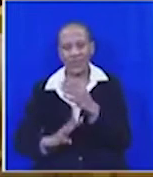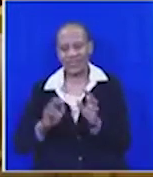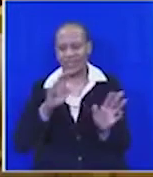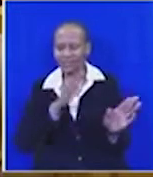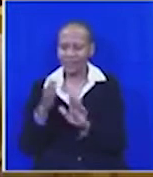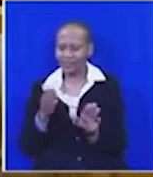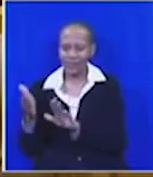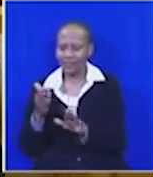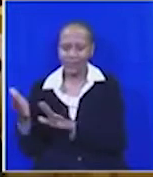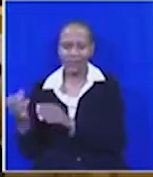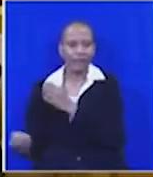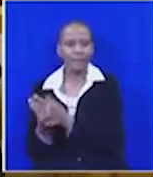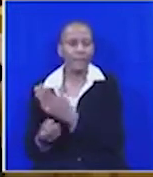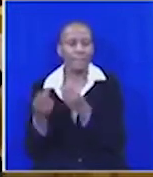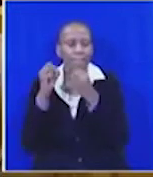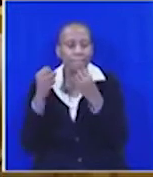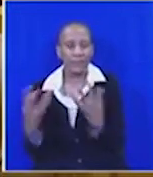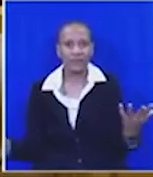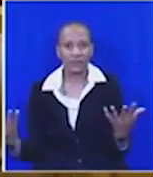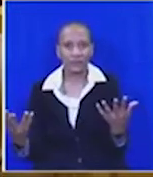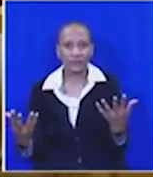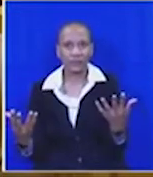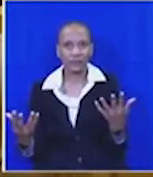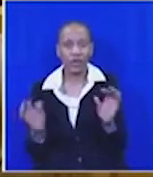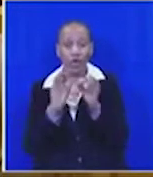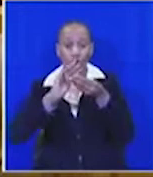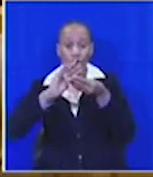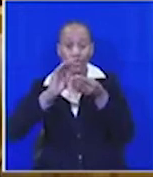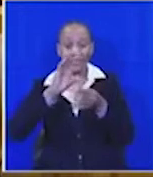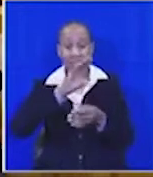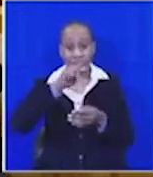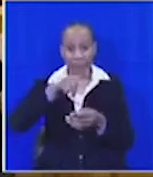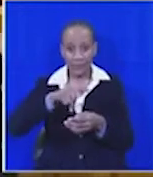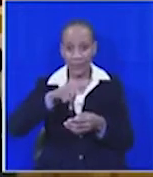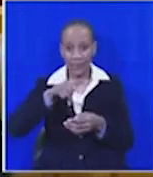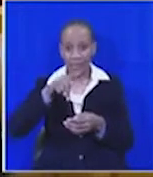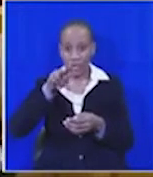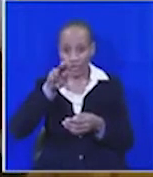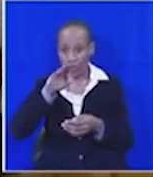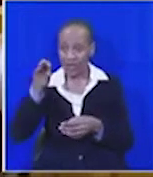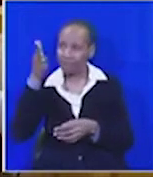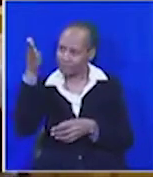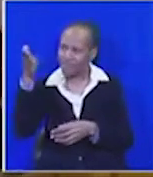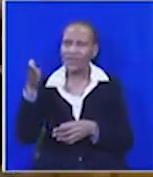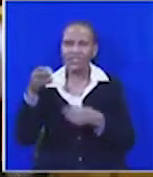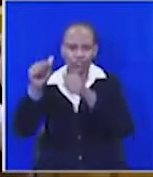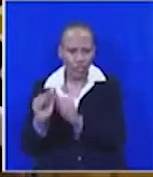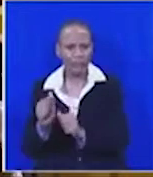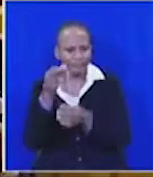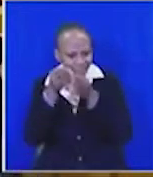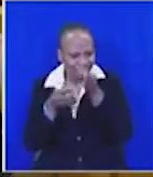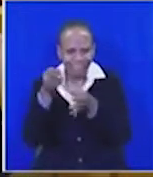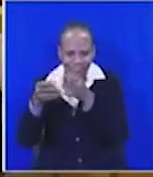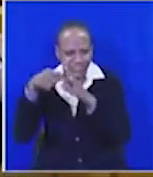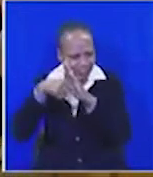Hines Park alone. There are allegations, and the Community Policing Forum chairperson will tell you, allegations of corruption, collusion,